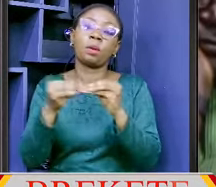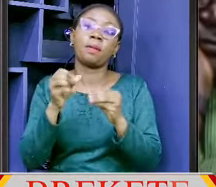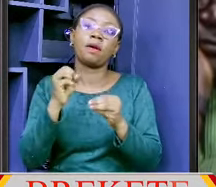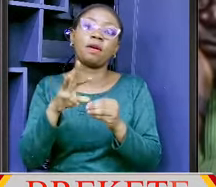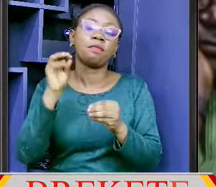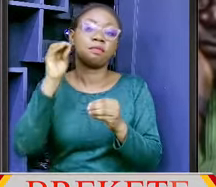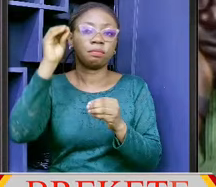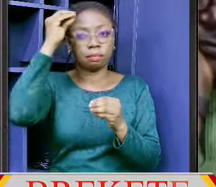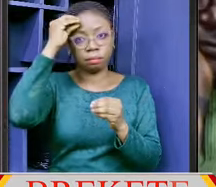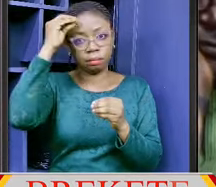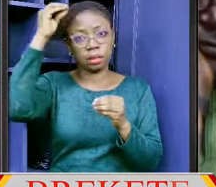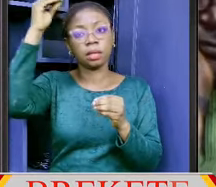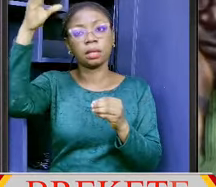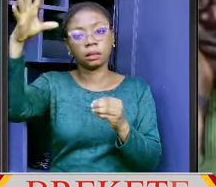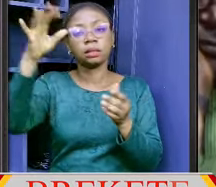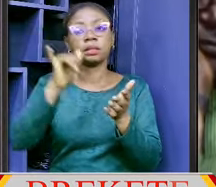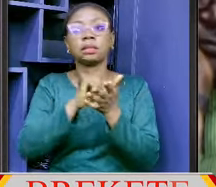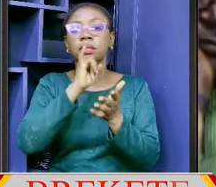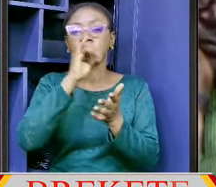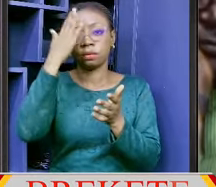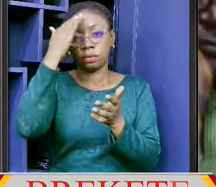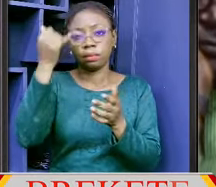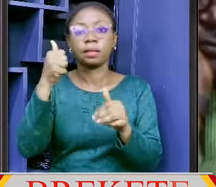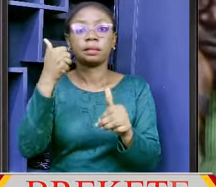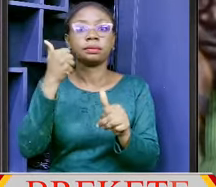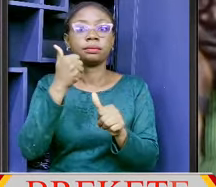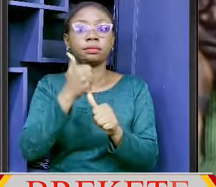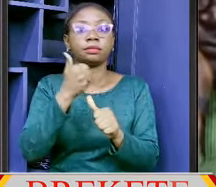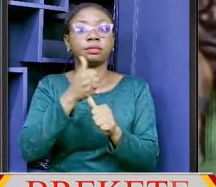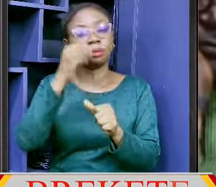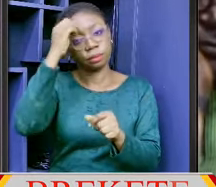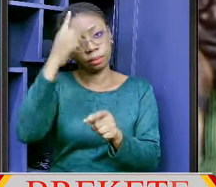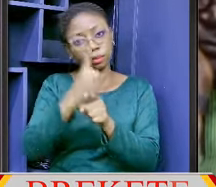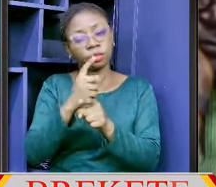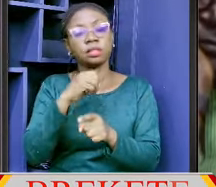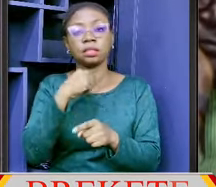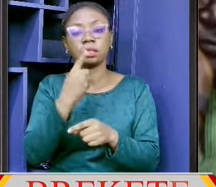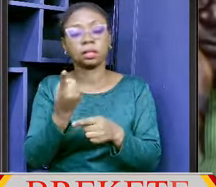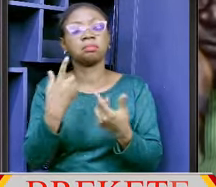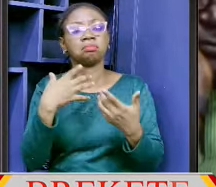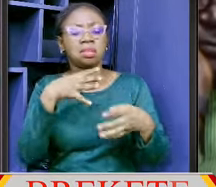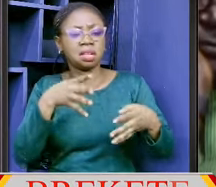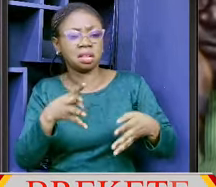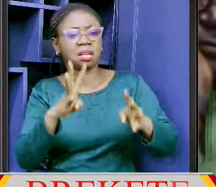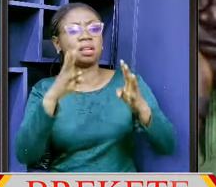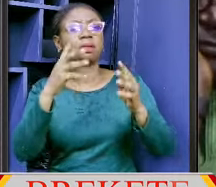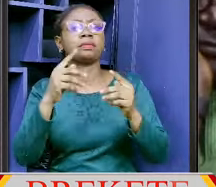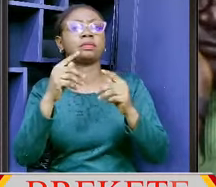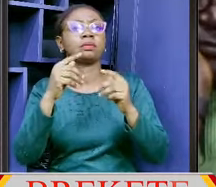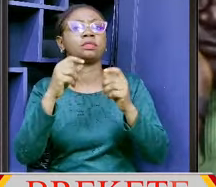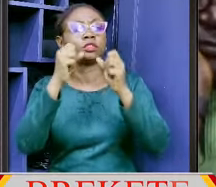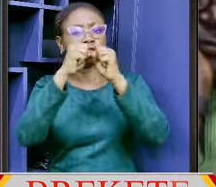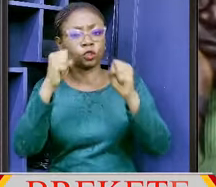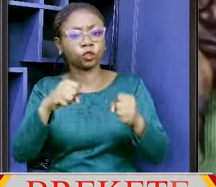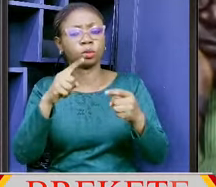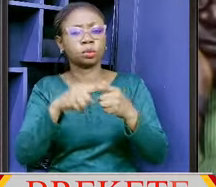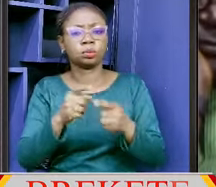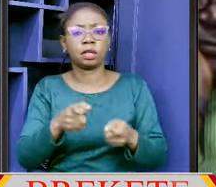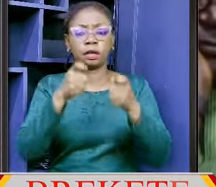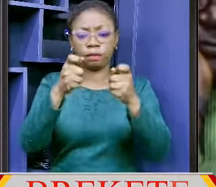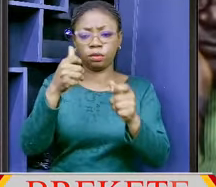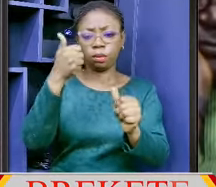men. That is why my senior brother said, okay, let the shop be located to